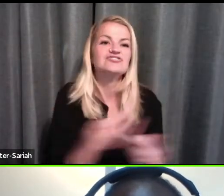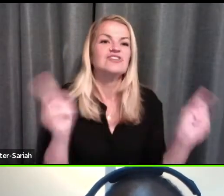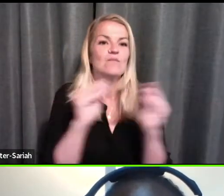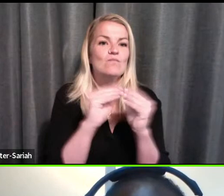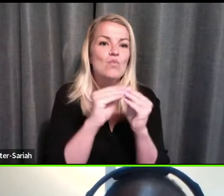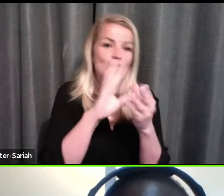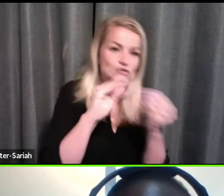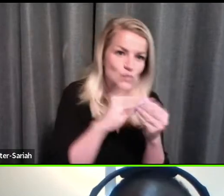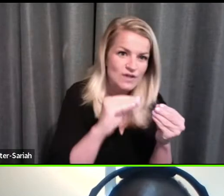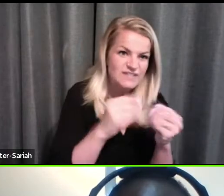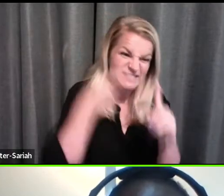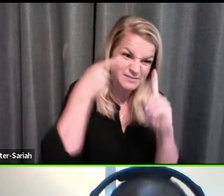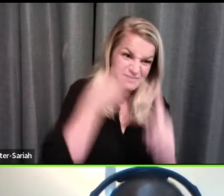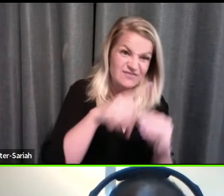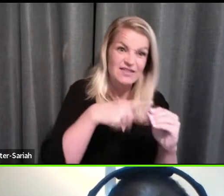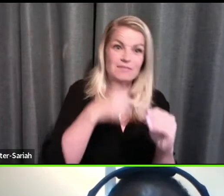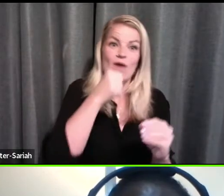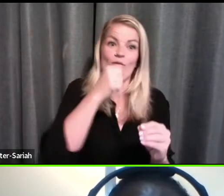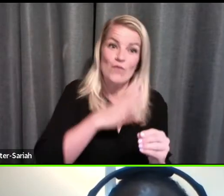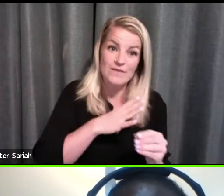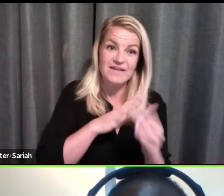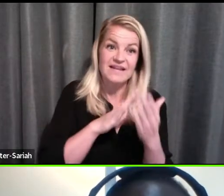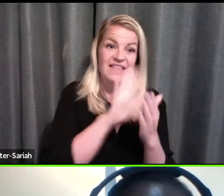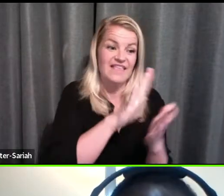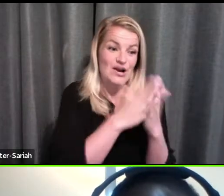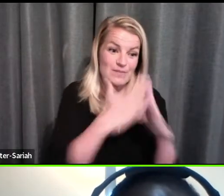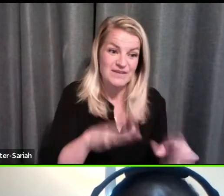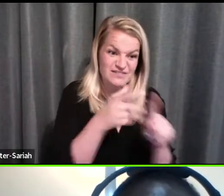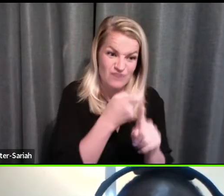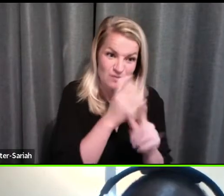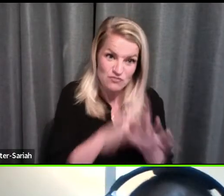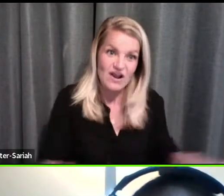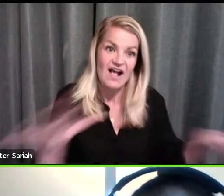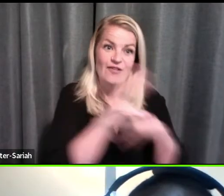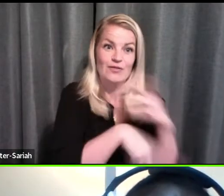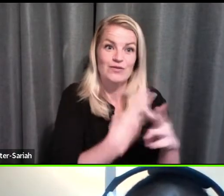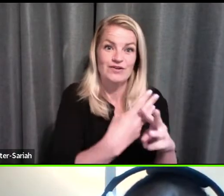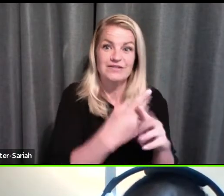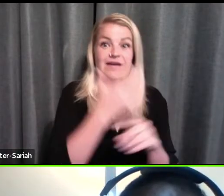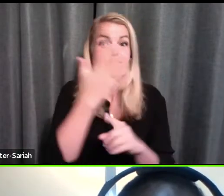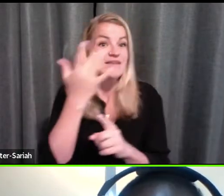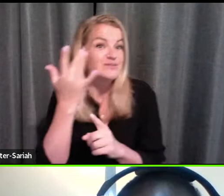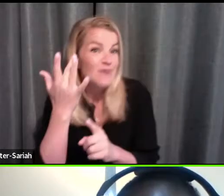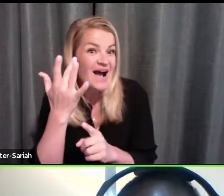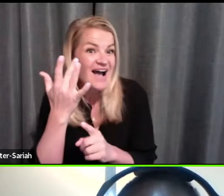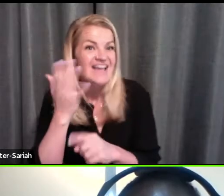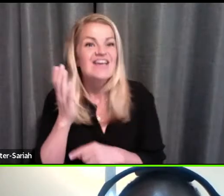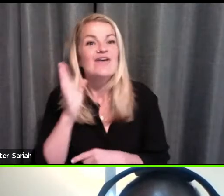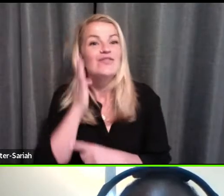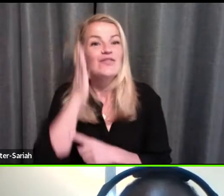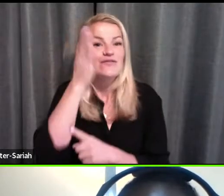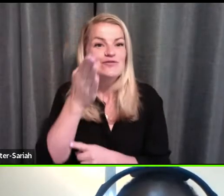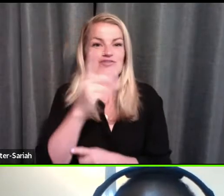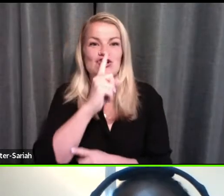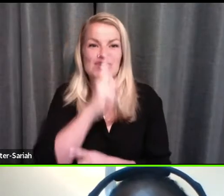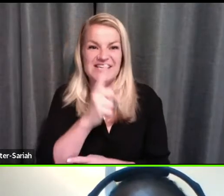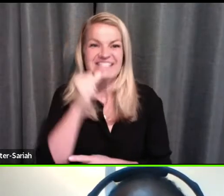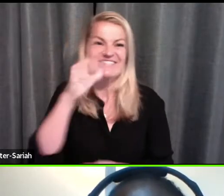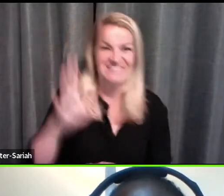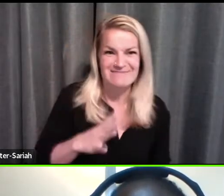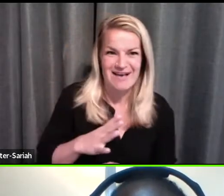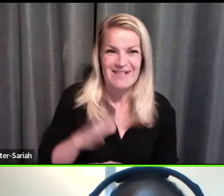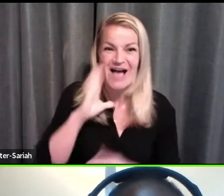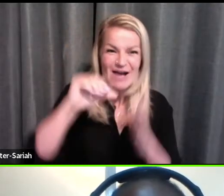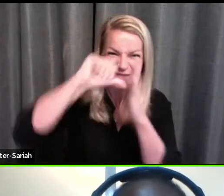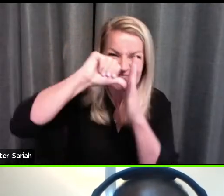peace, and security around the globe, because actually the future is female. We all have to agree that the future is